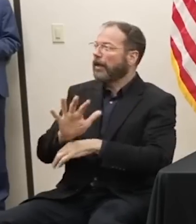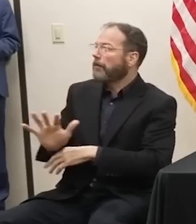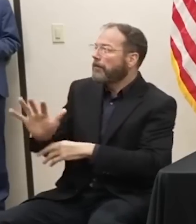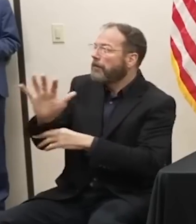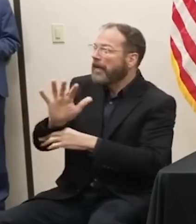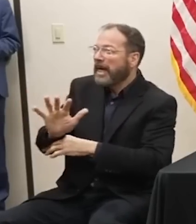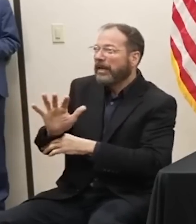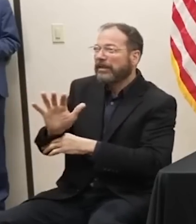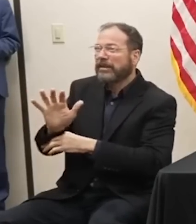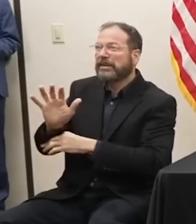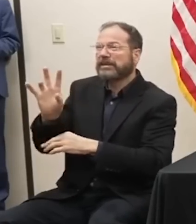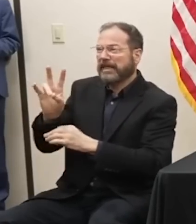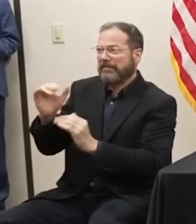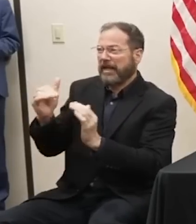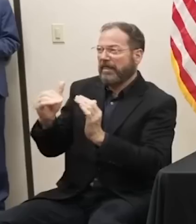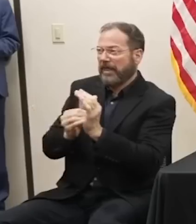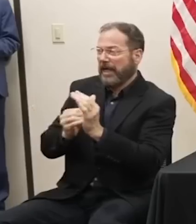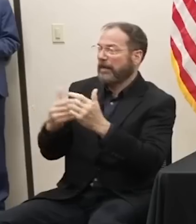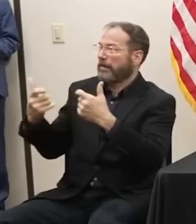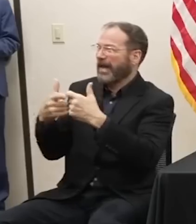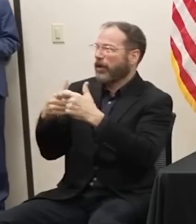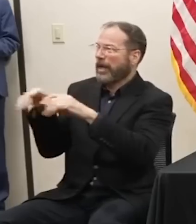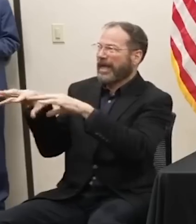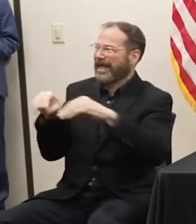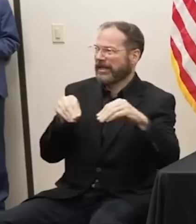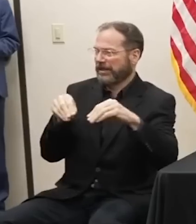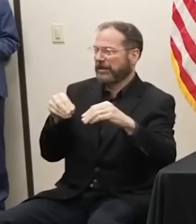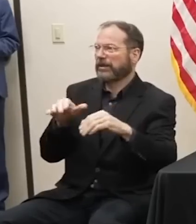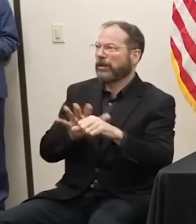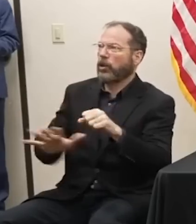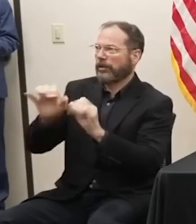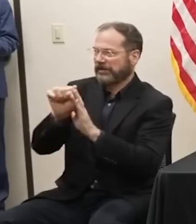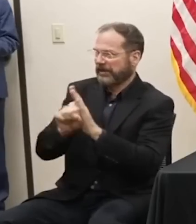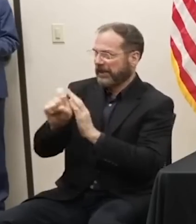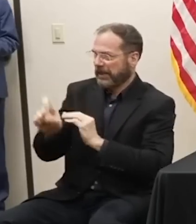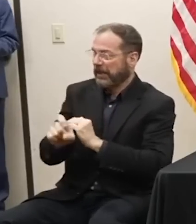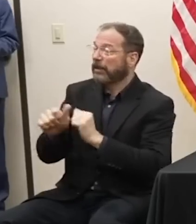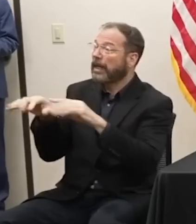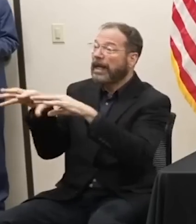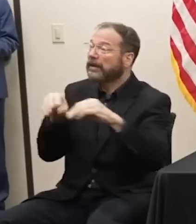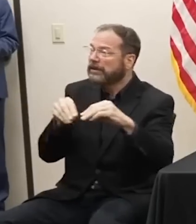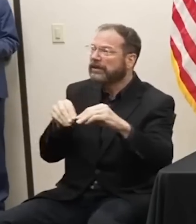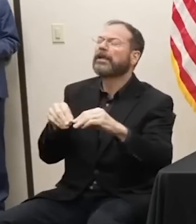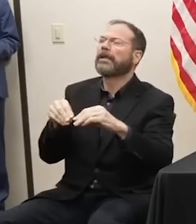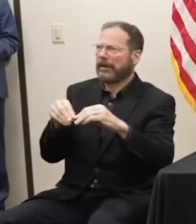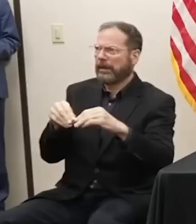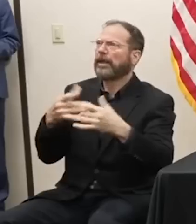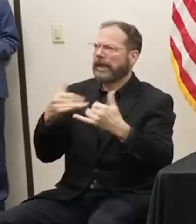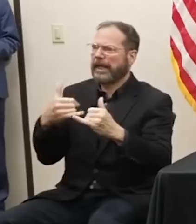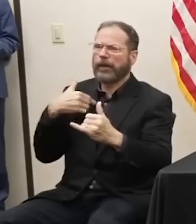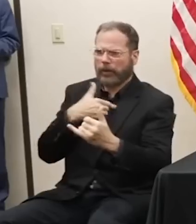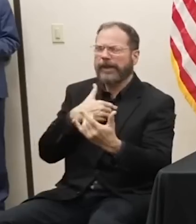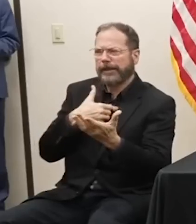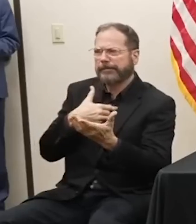approximately 7,000 power outages across the state. These outages are actively being addressed